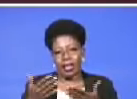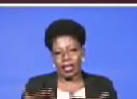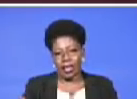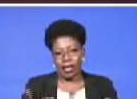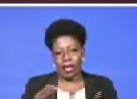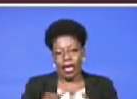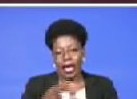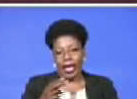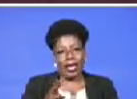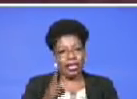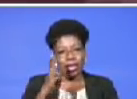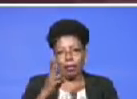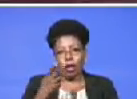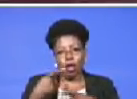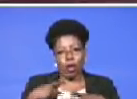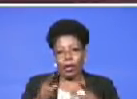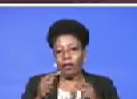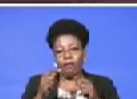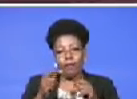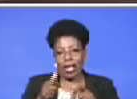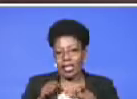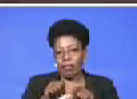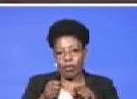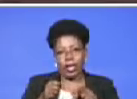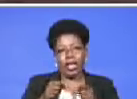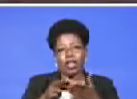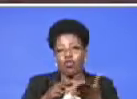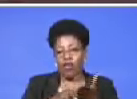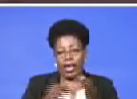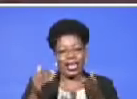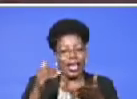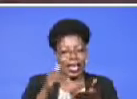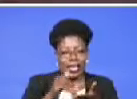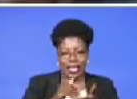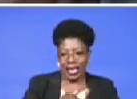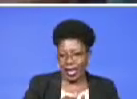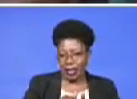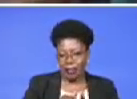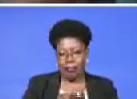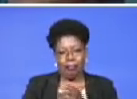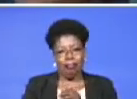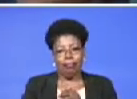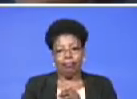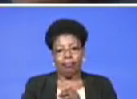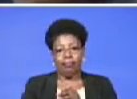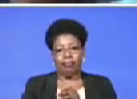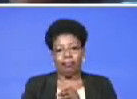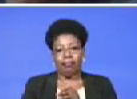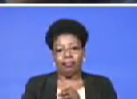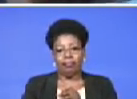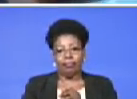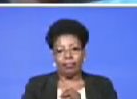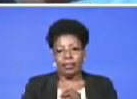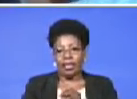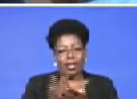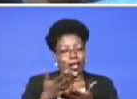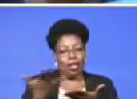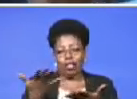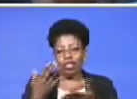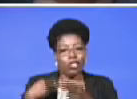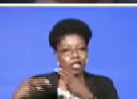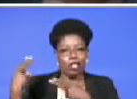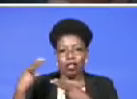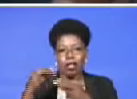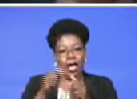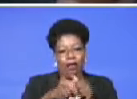up going faster than I did in finals and breaking the record again and set them out in a good note. And then the rest is history. I mean, everybody